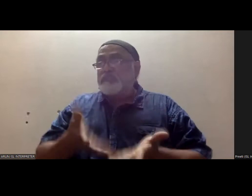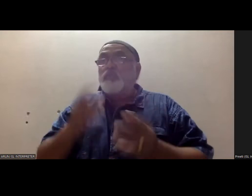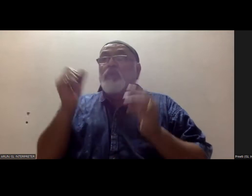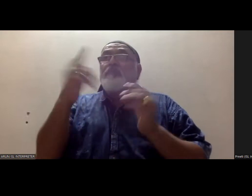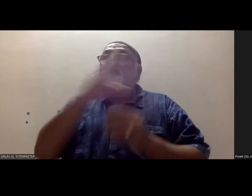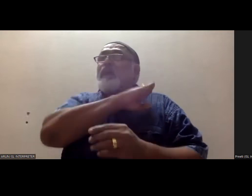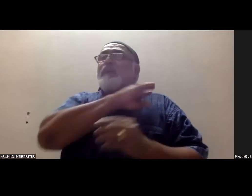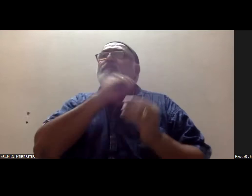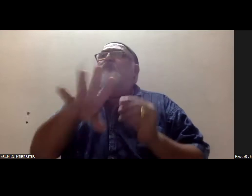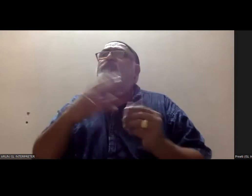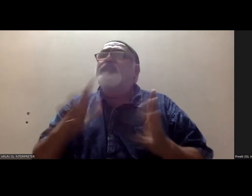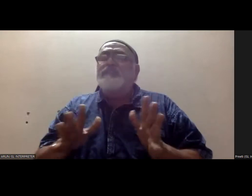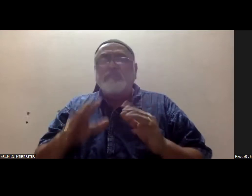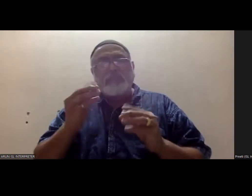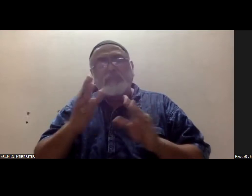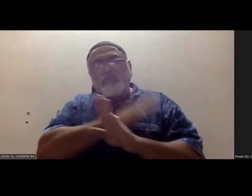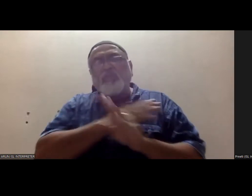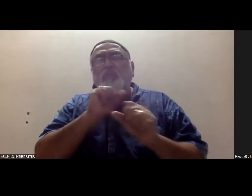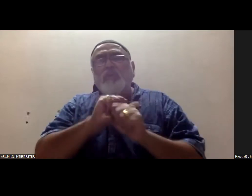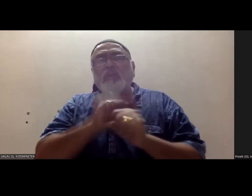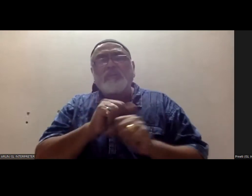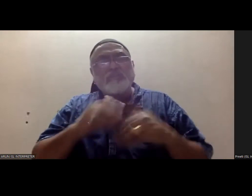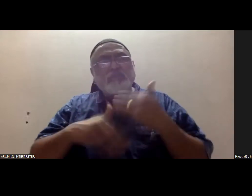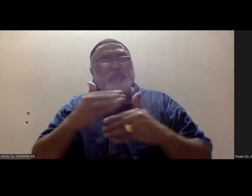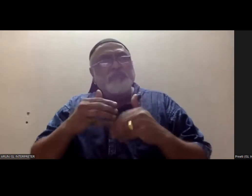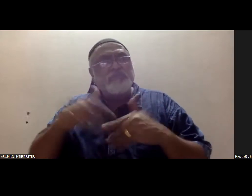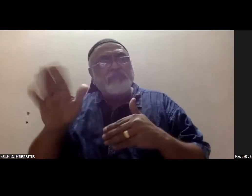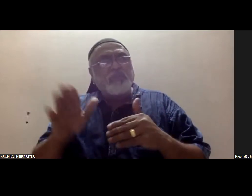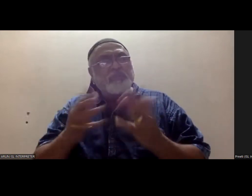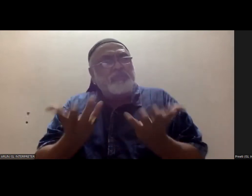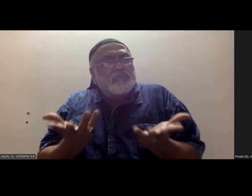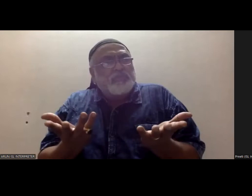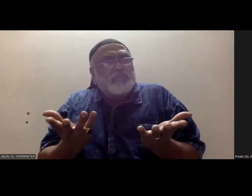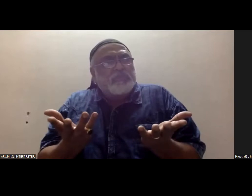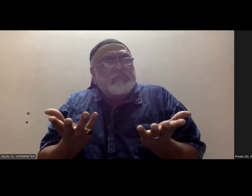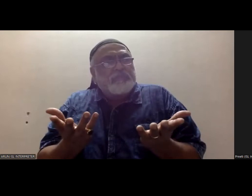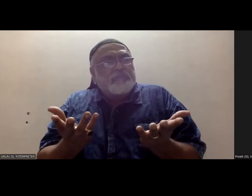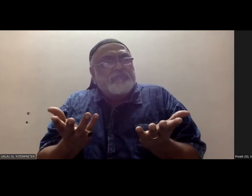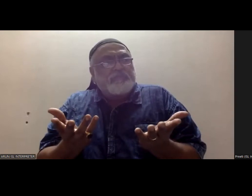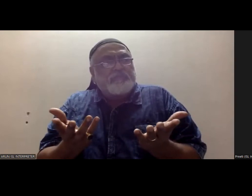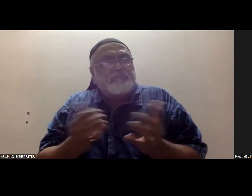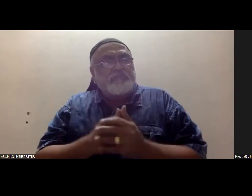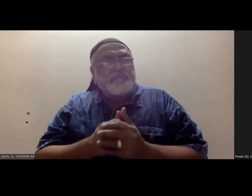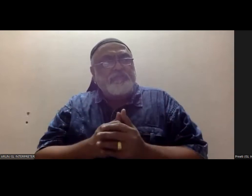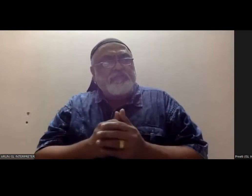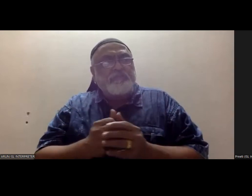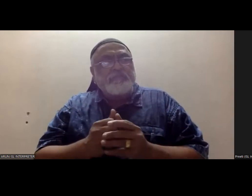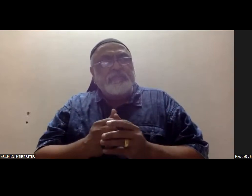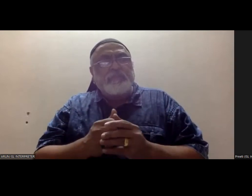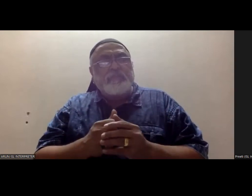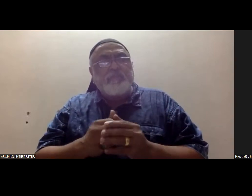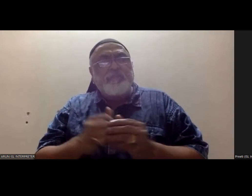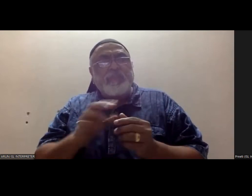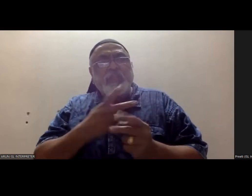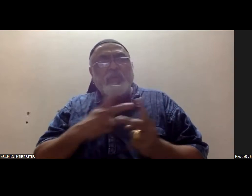assignments, since Actually, there are it's already practicals it's also are going on already in it's my already stream. 15, So yeah, it's already